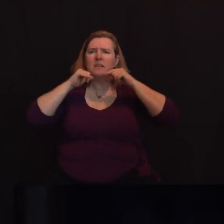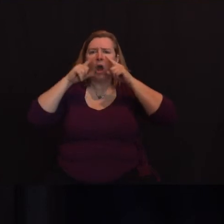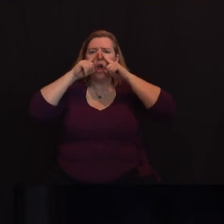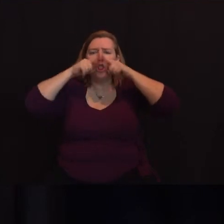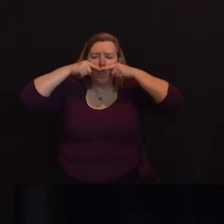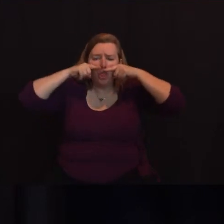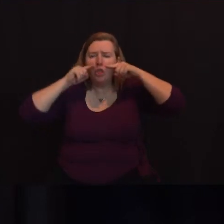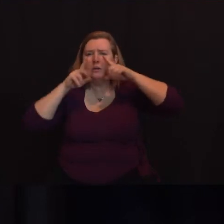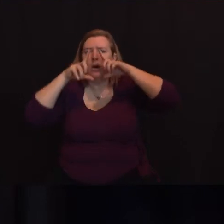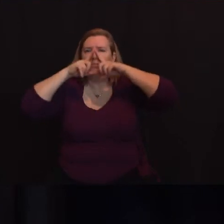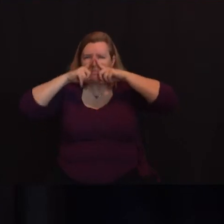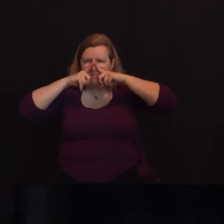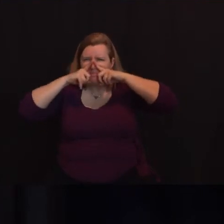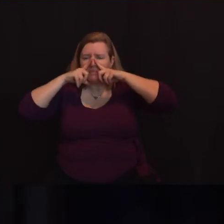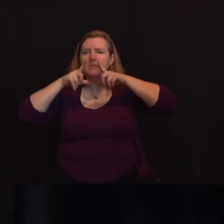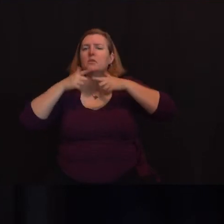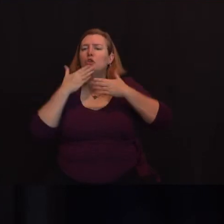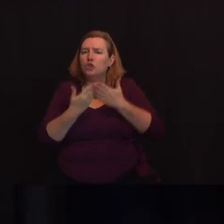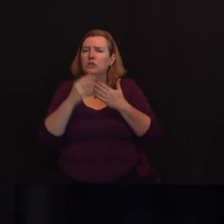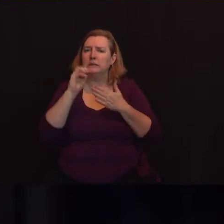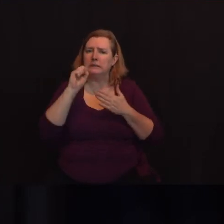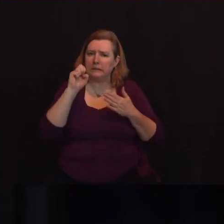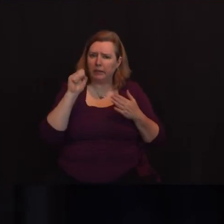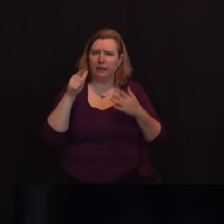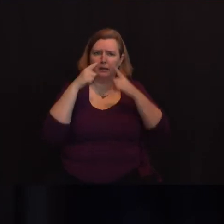requirements apply to these individuals as well.